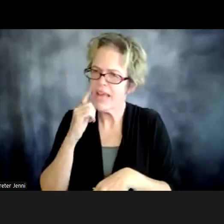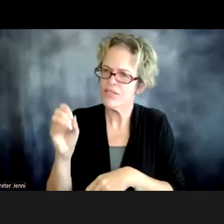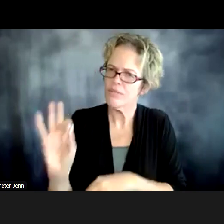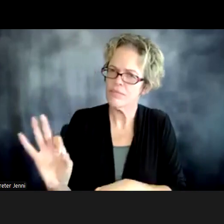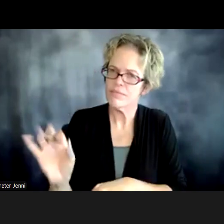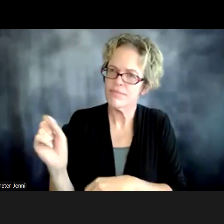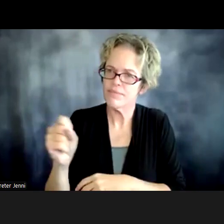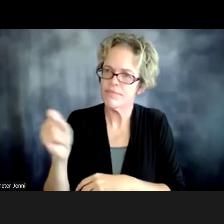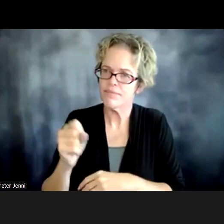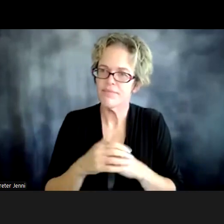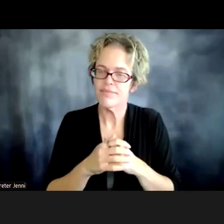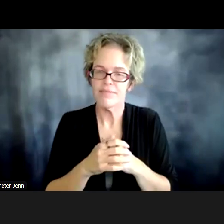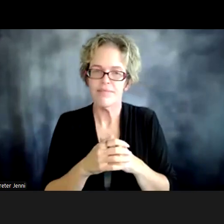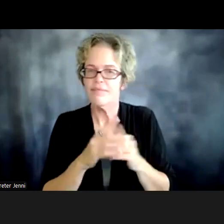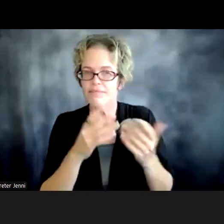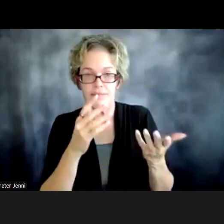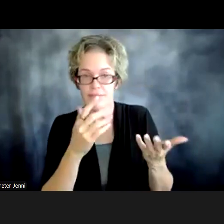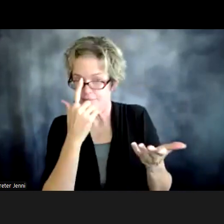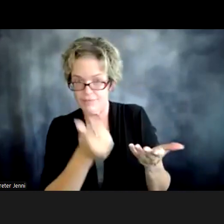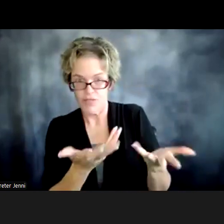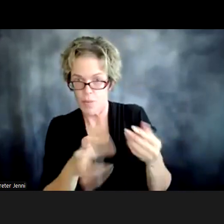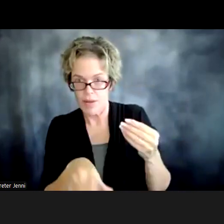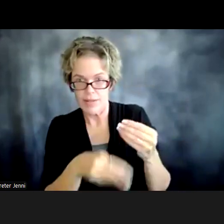I mean, feel free to add there.